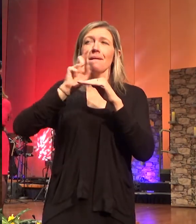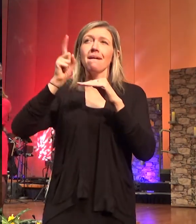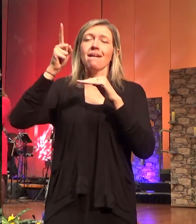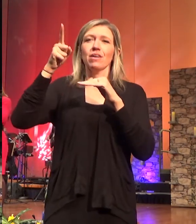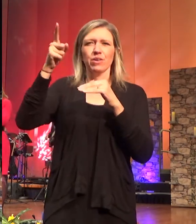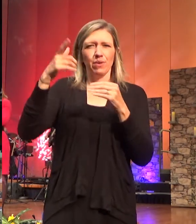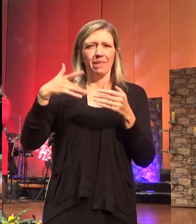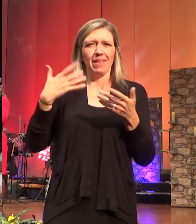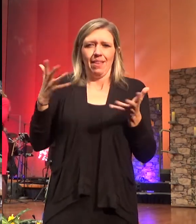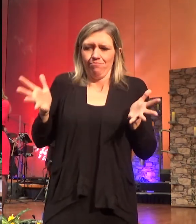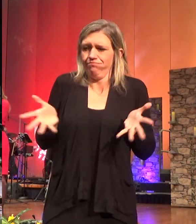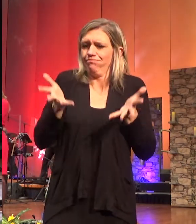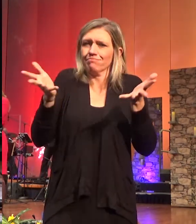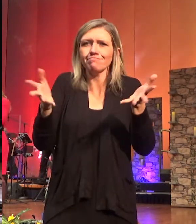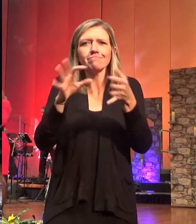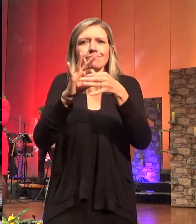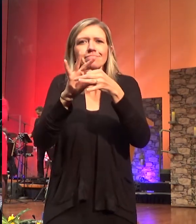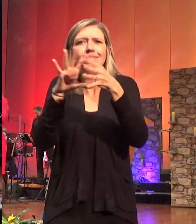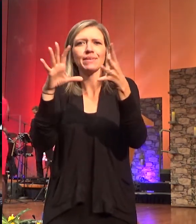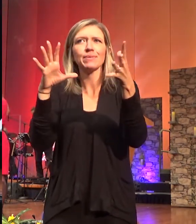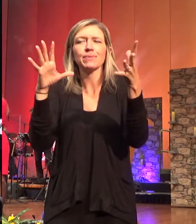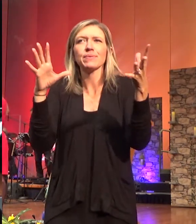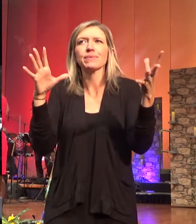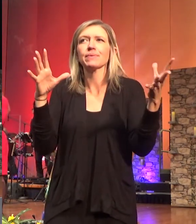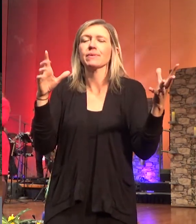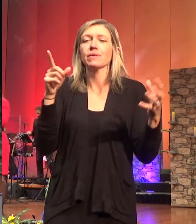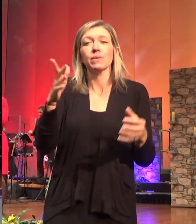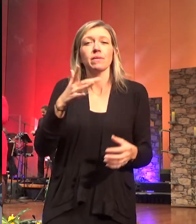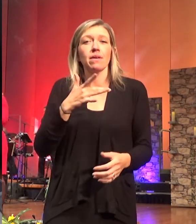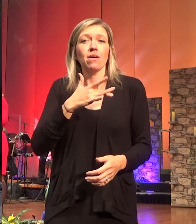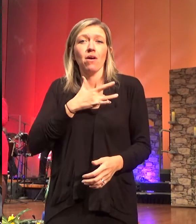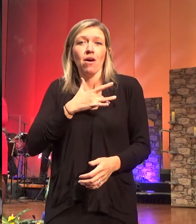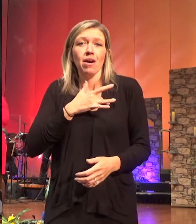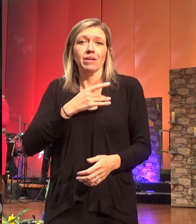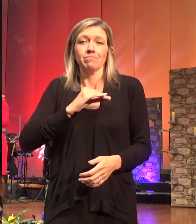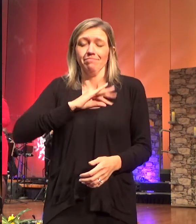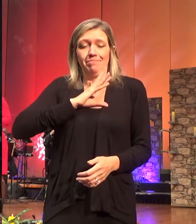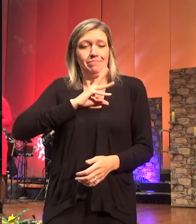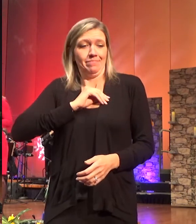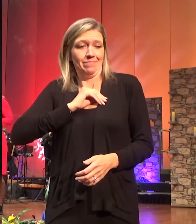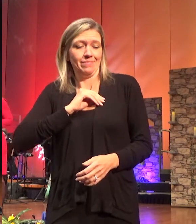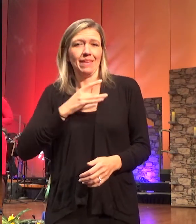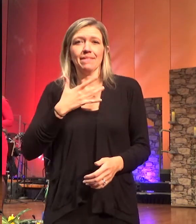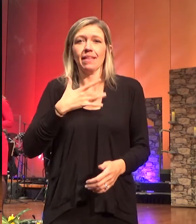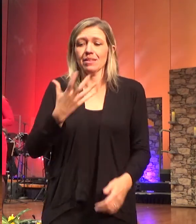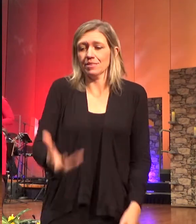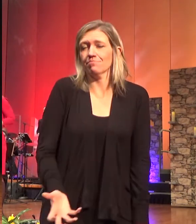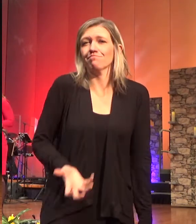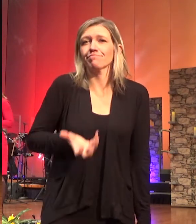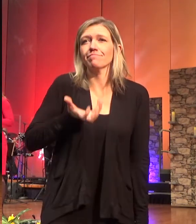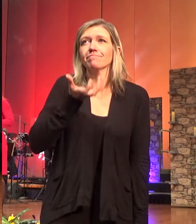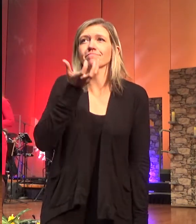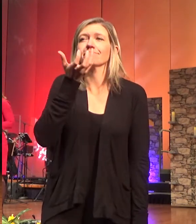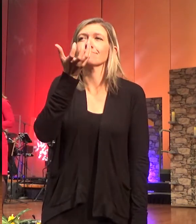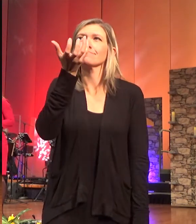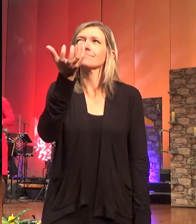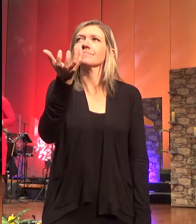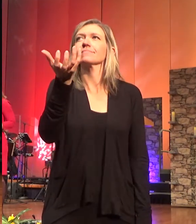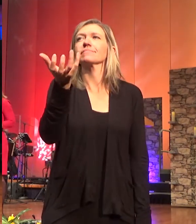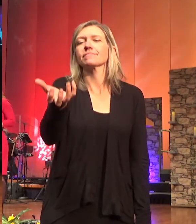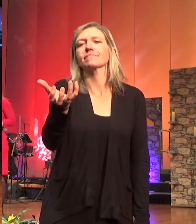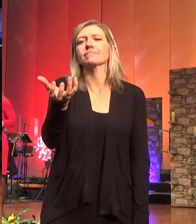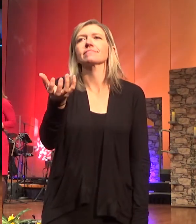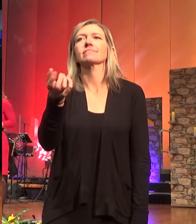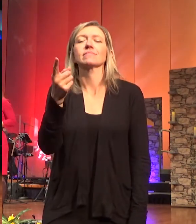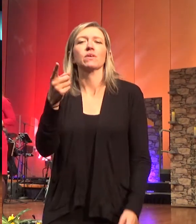You let me go, you make my heart to rise like death below. Ooh,